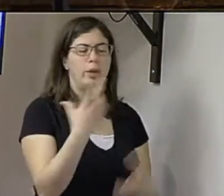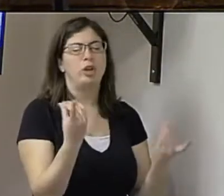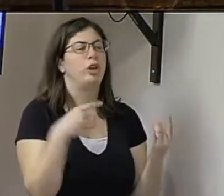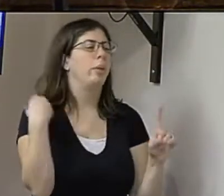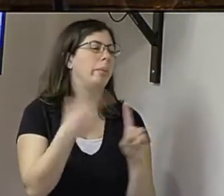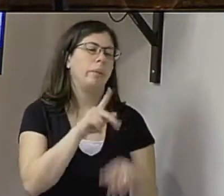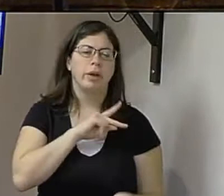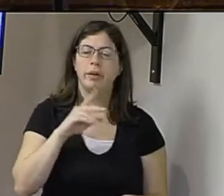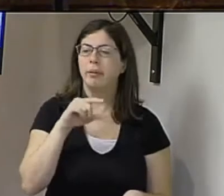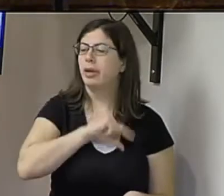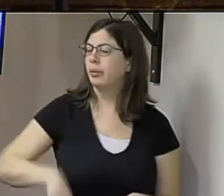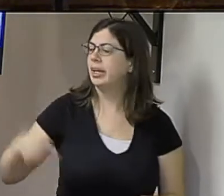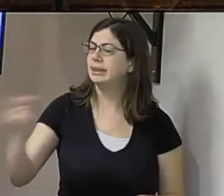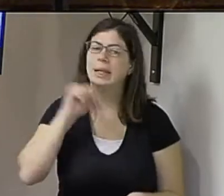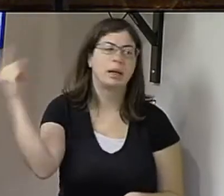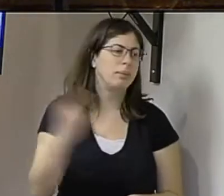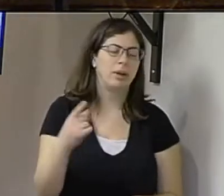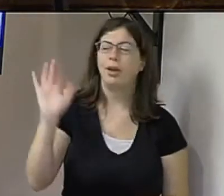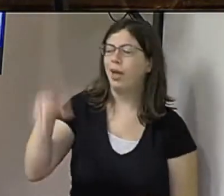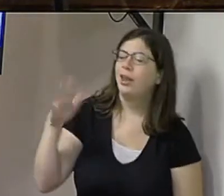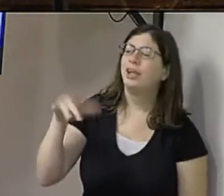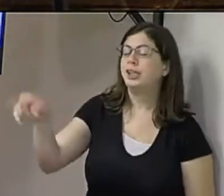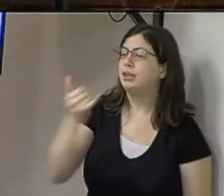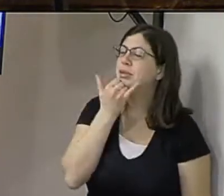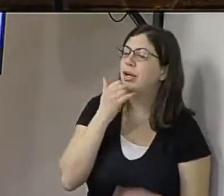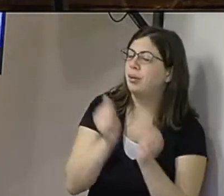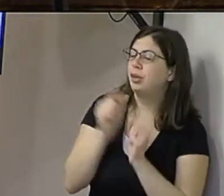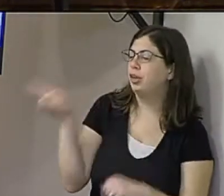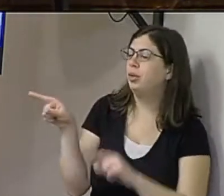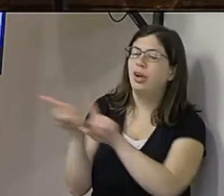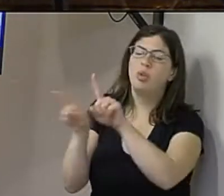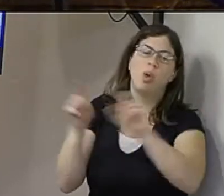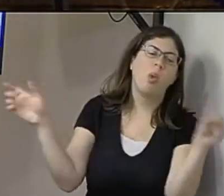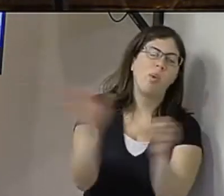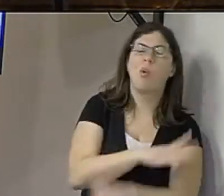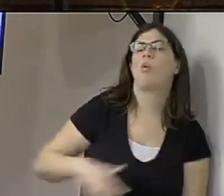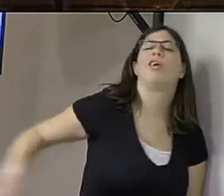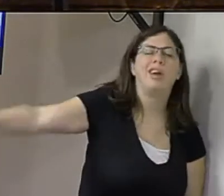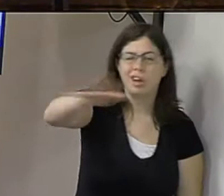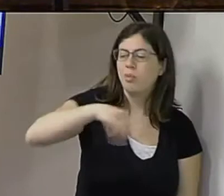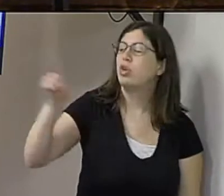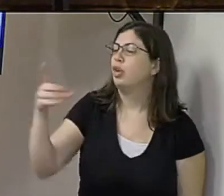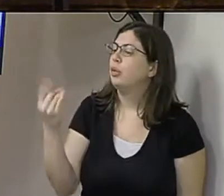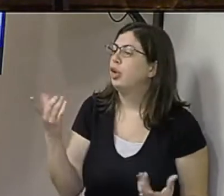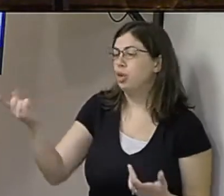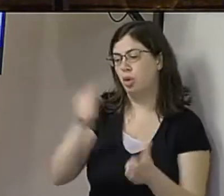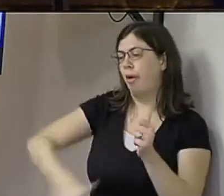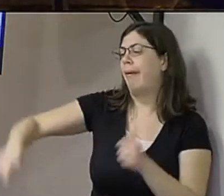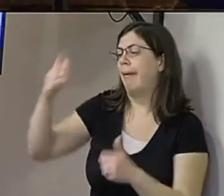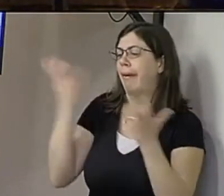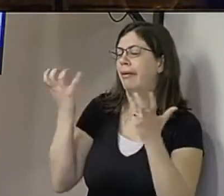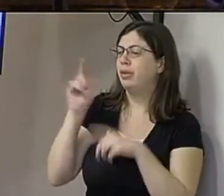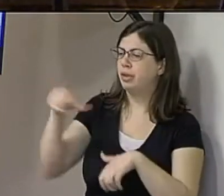She won't come out here. And this guy says, listen, dude, not only did she mess up against you, she messed up against the entire kingdom, and here's what you should do. Since you're so great,